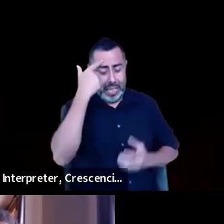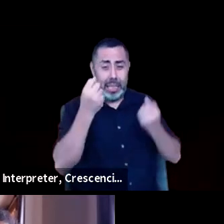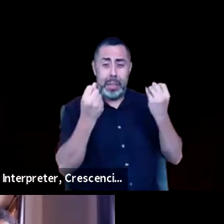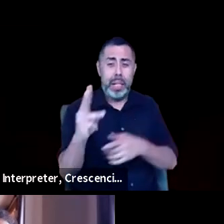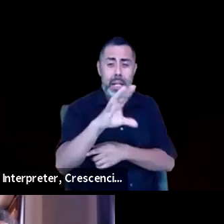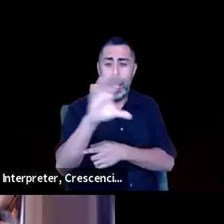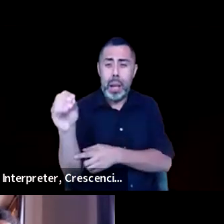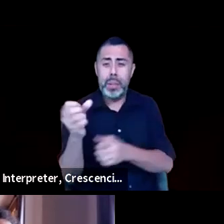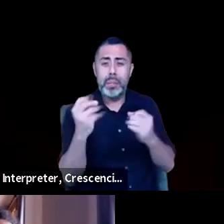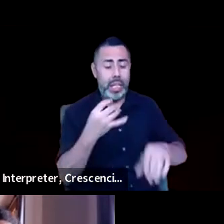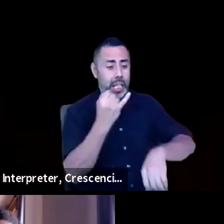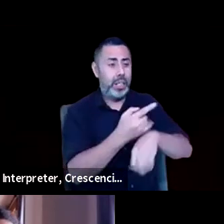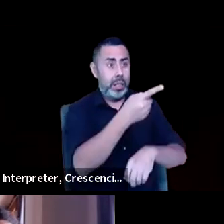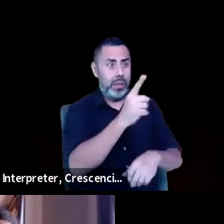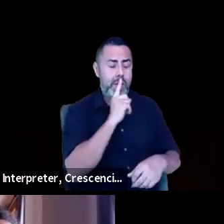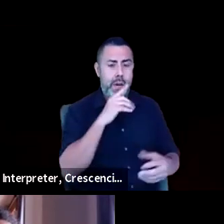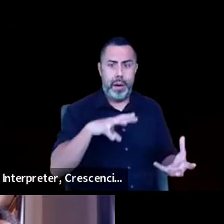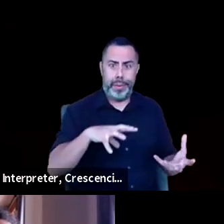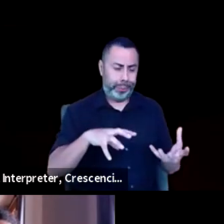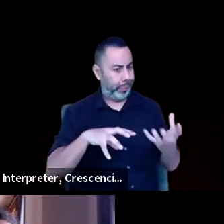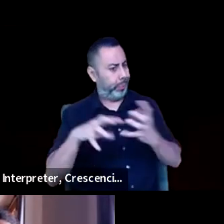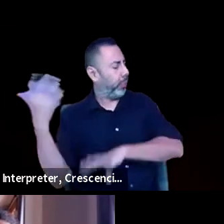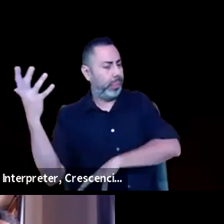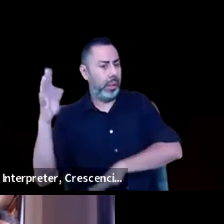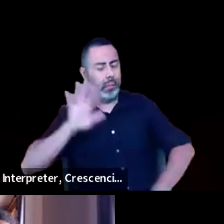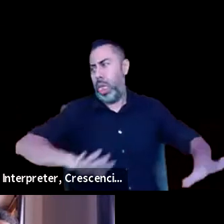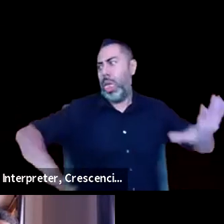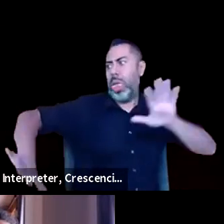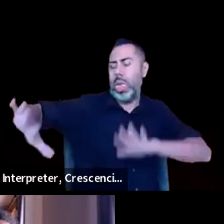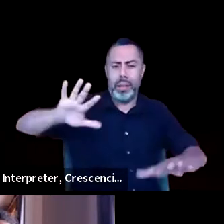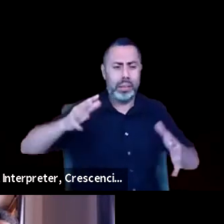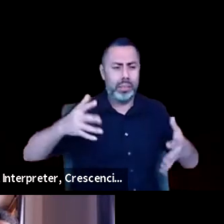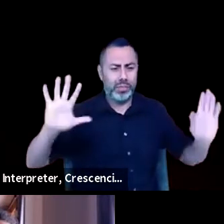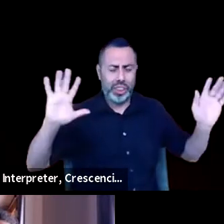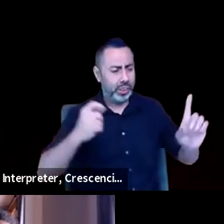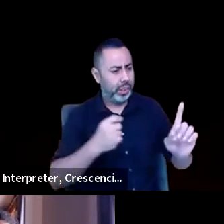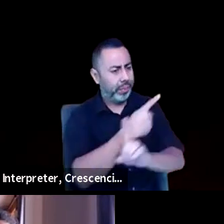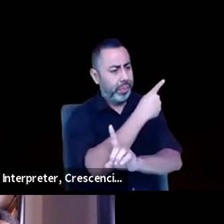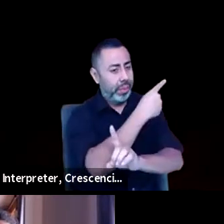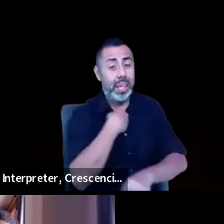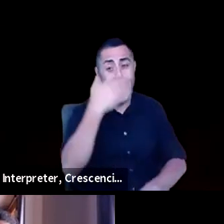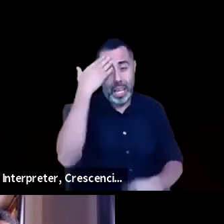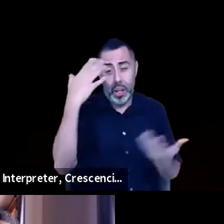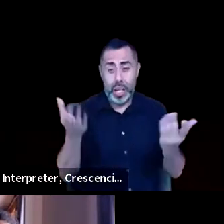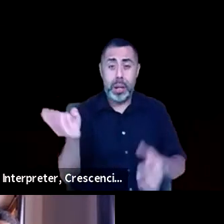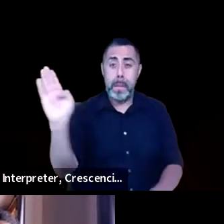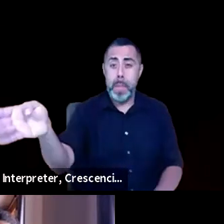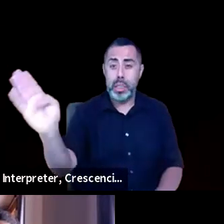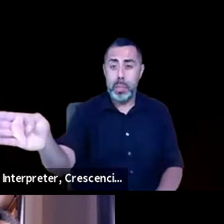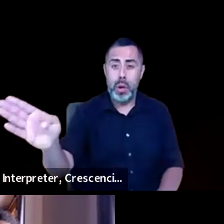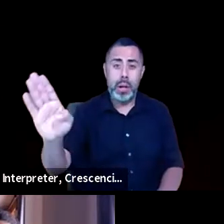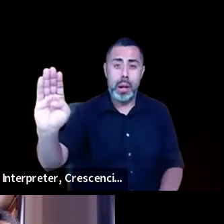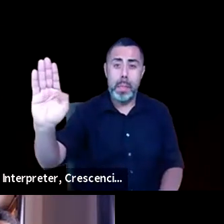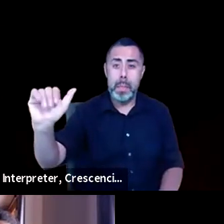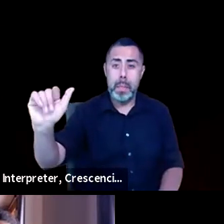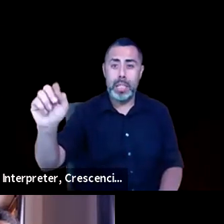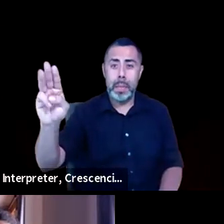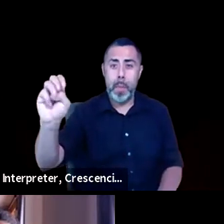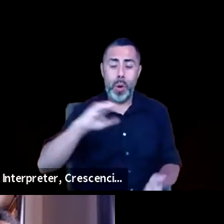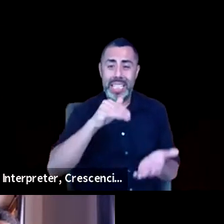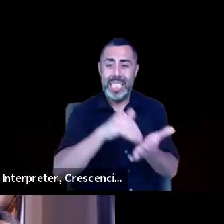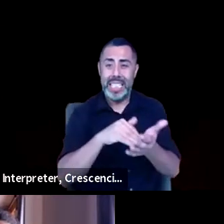smacked off their game. Like that, I know here at Baltimore Center Stage, I feel very proud of